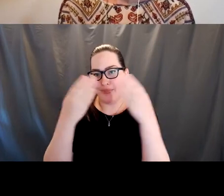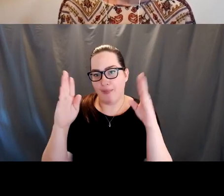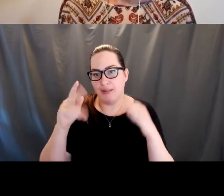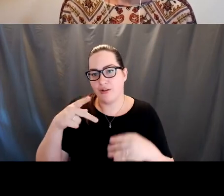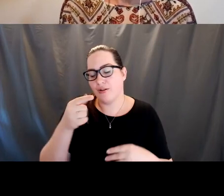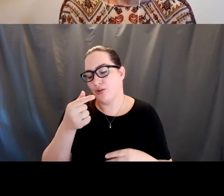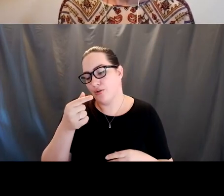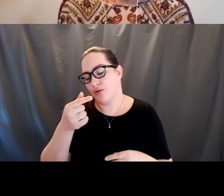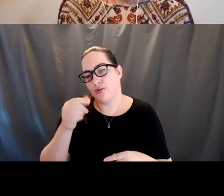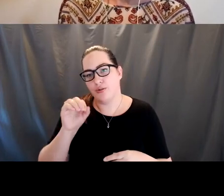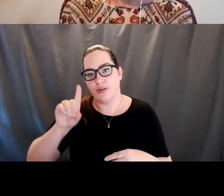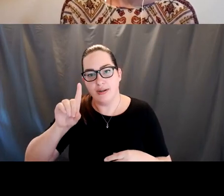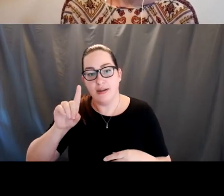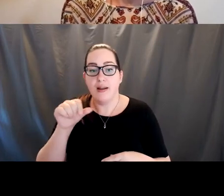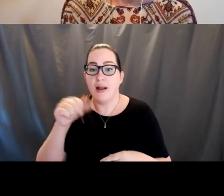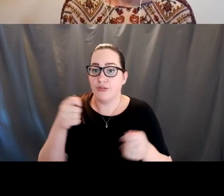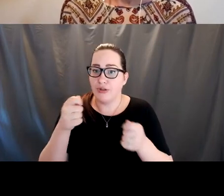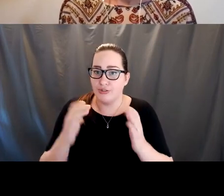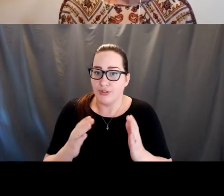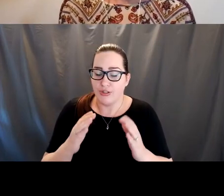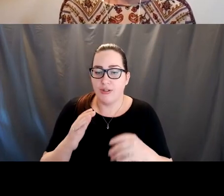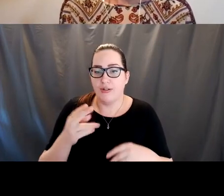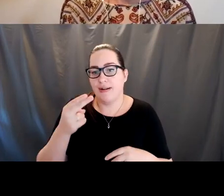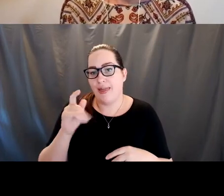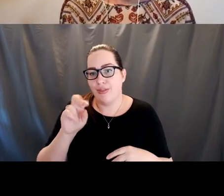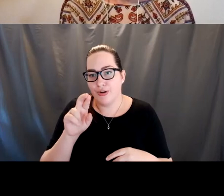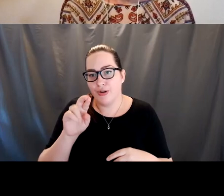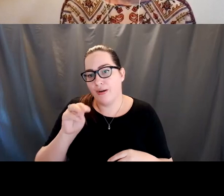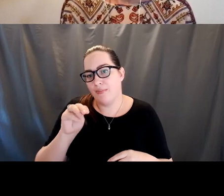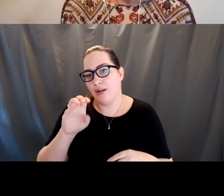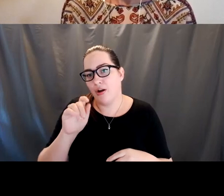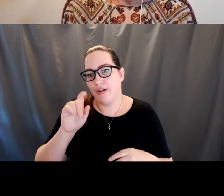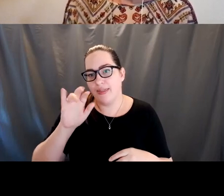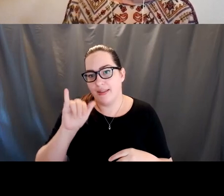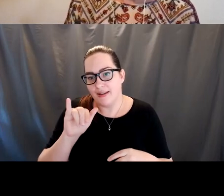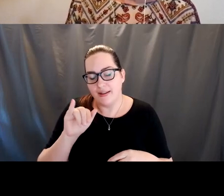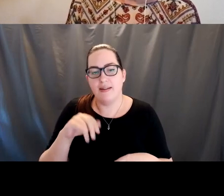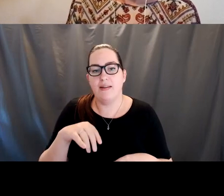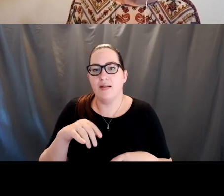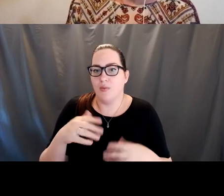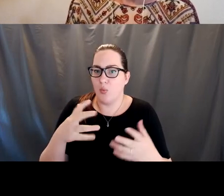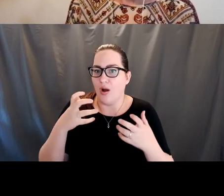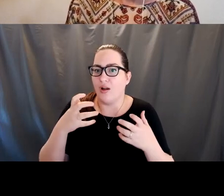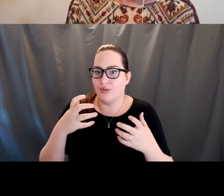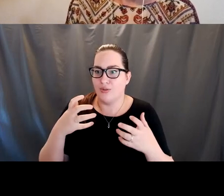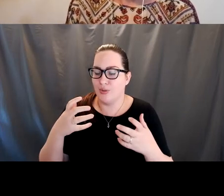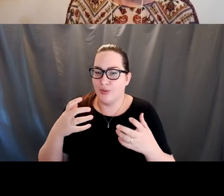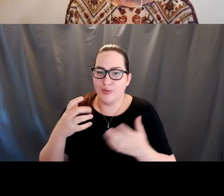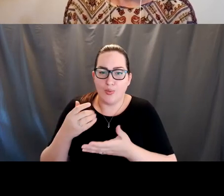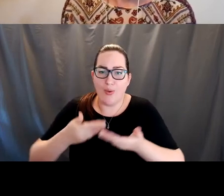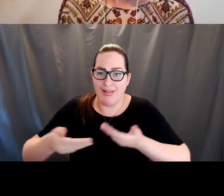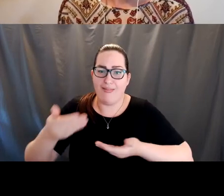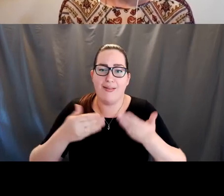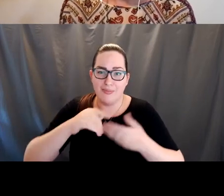two co-directors, Kyle Livy and Heather McCarty, I would like to extend our warmest welcome and thank you so much for joining us